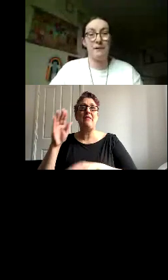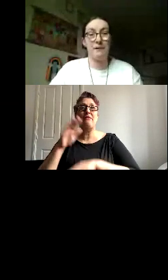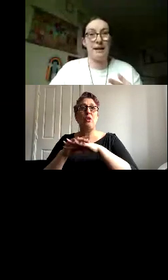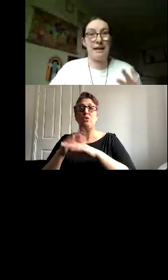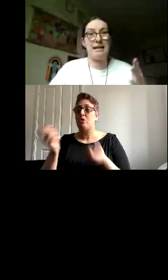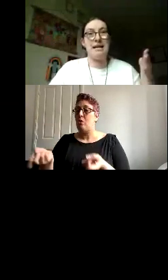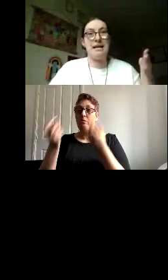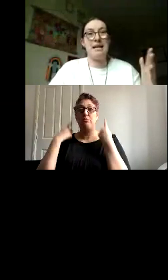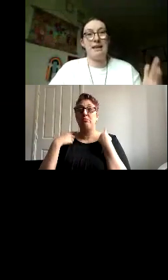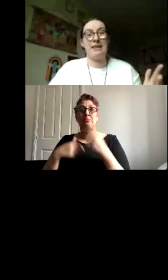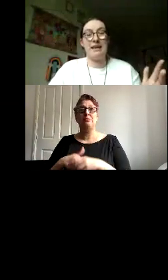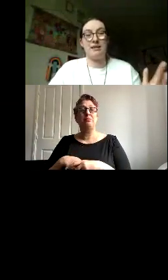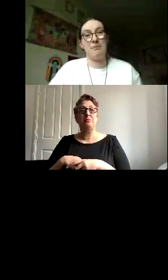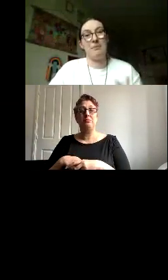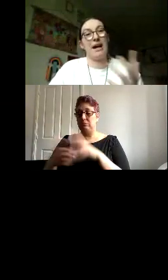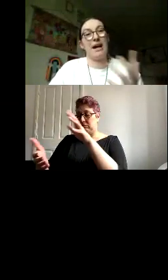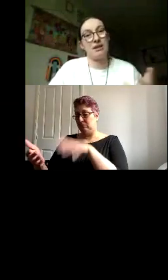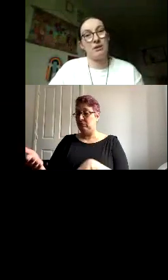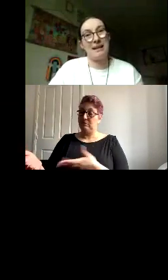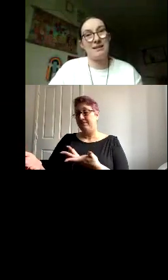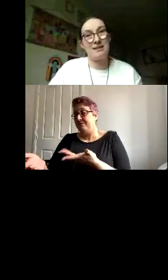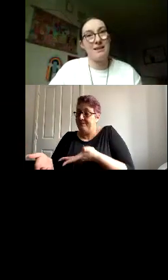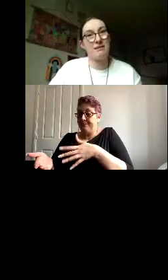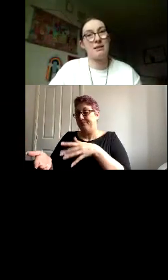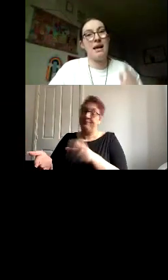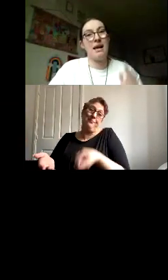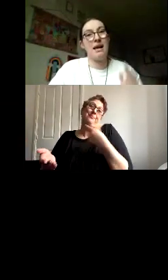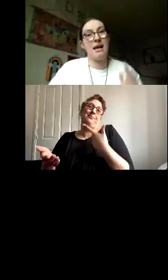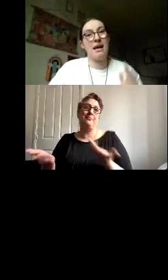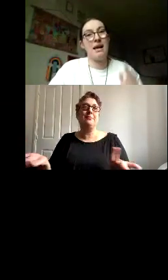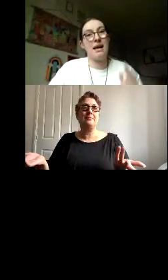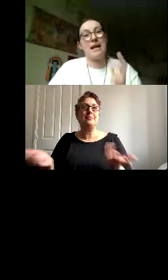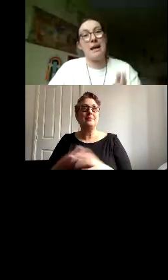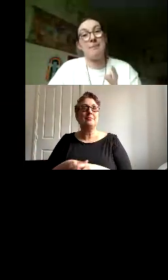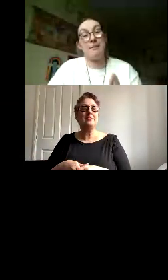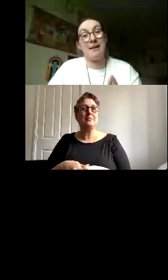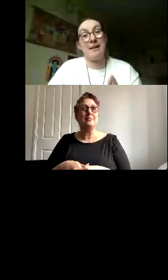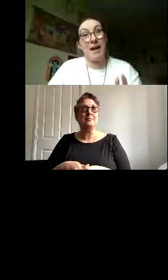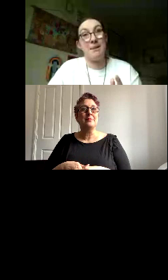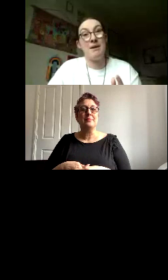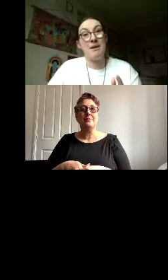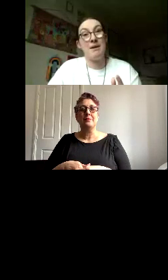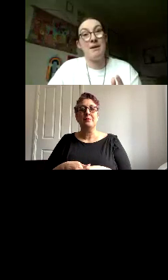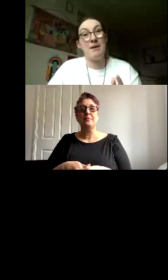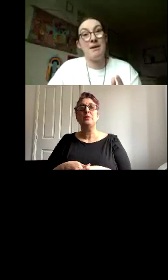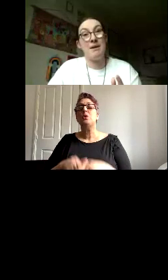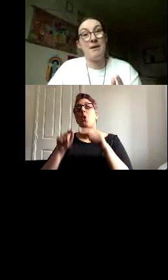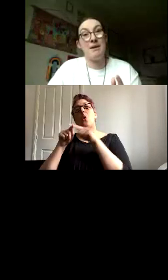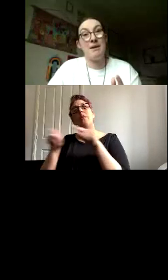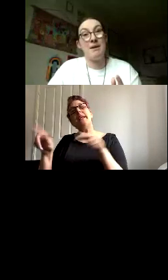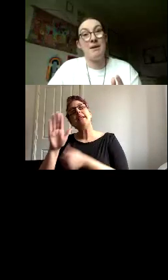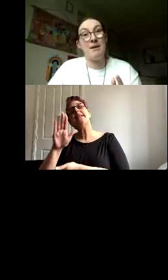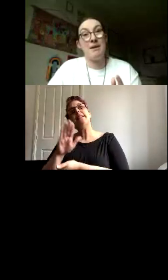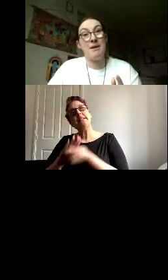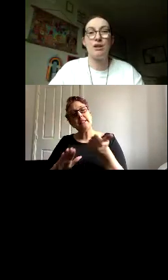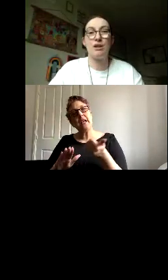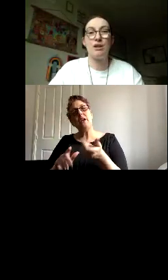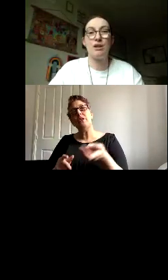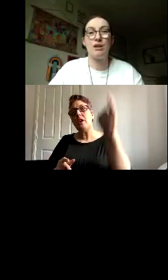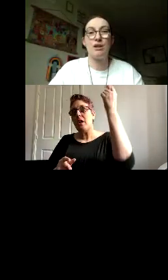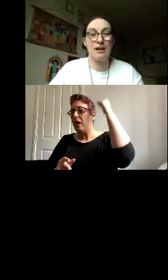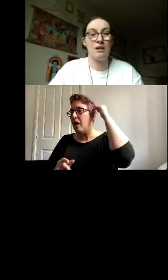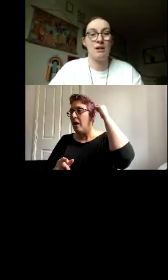So hopefully these communication skills make sense, and if we can implement them, then they will have a really, really